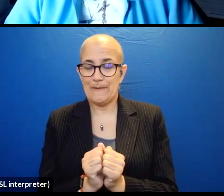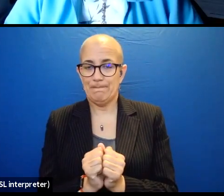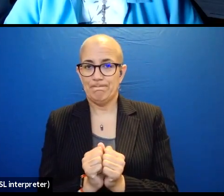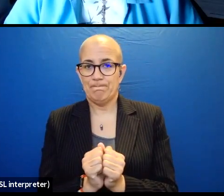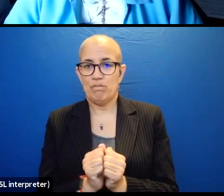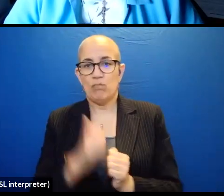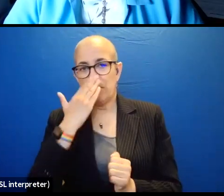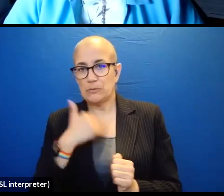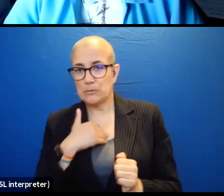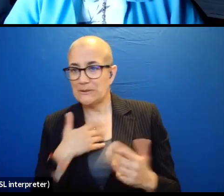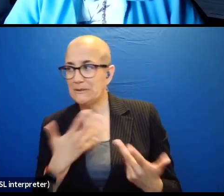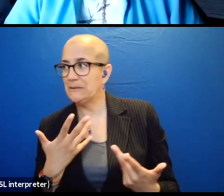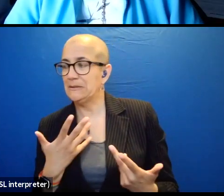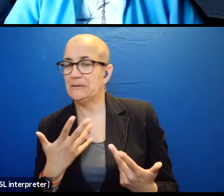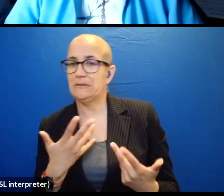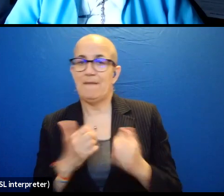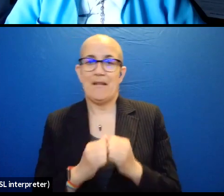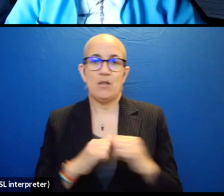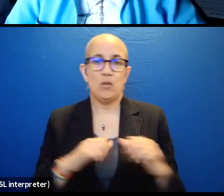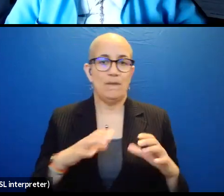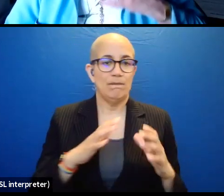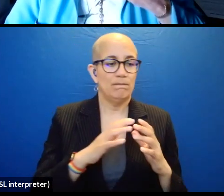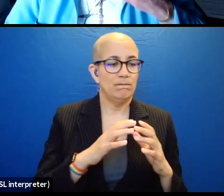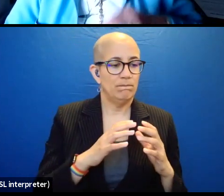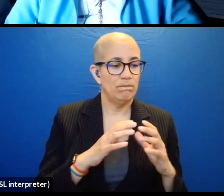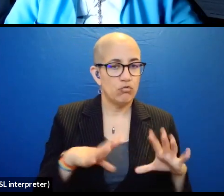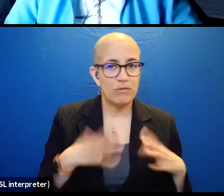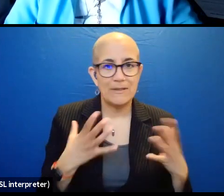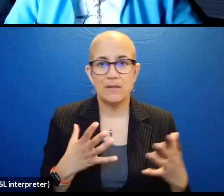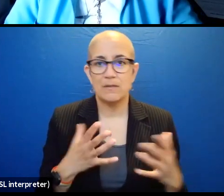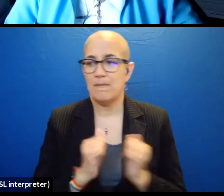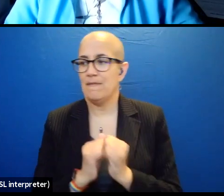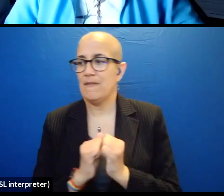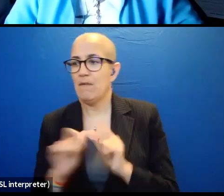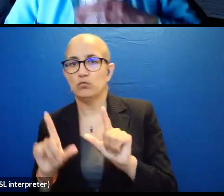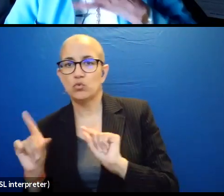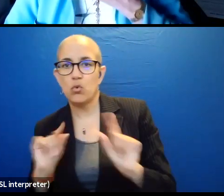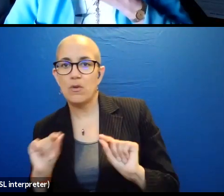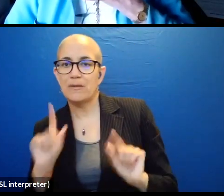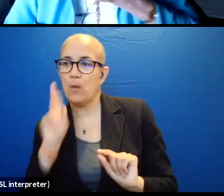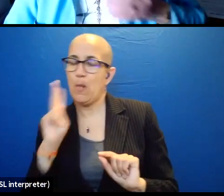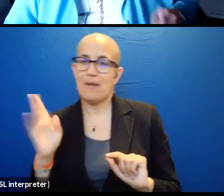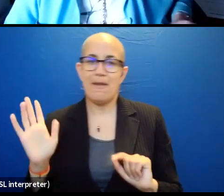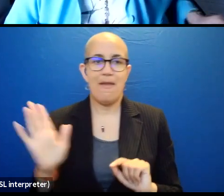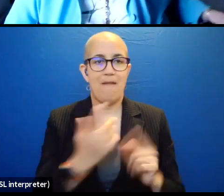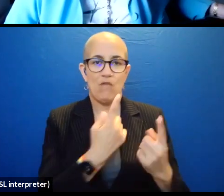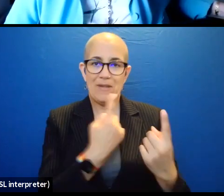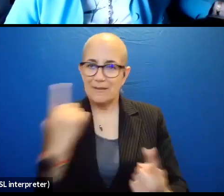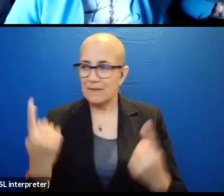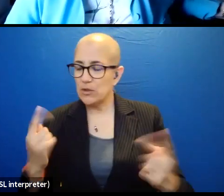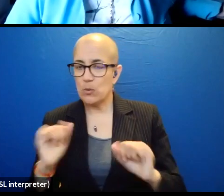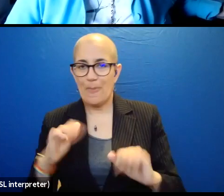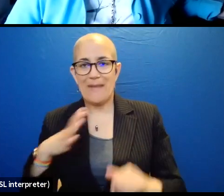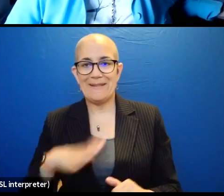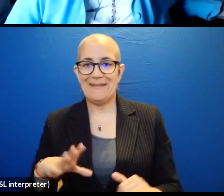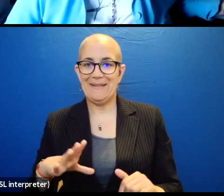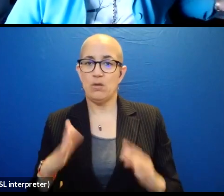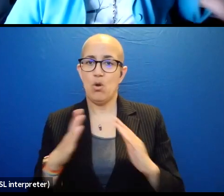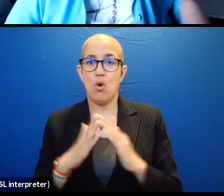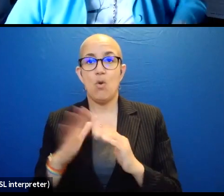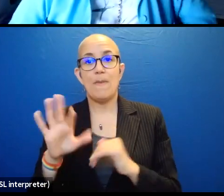value of freedom or whether it's the value of choice and looking at every individual's need, home education must be an